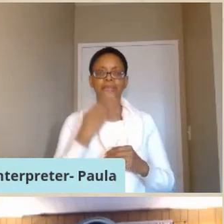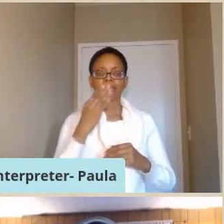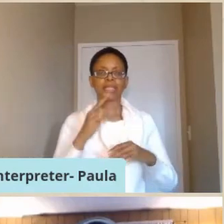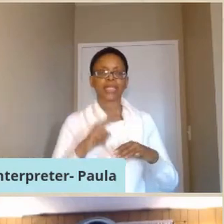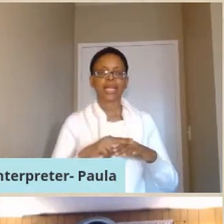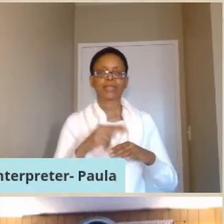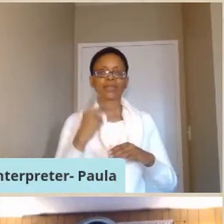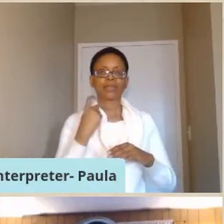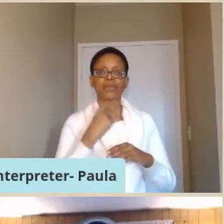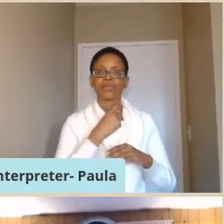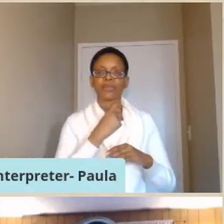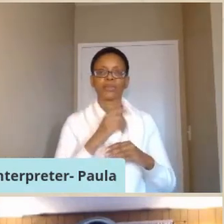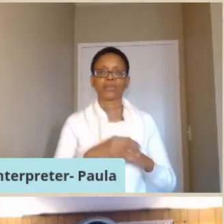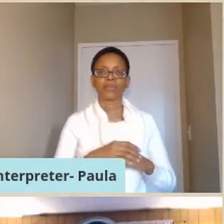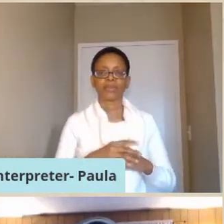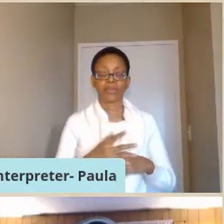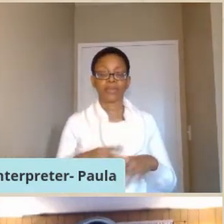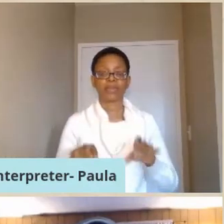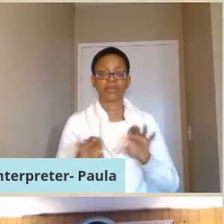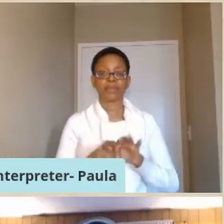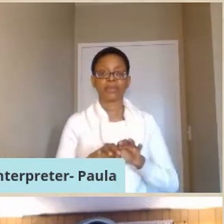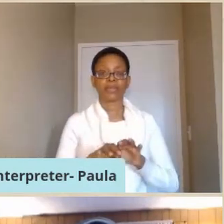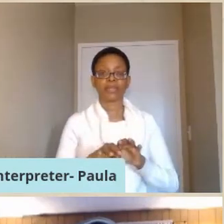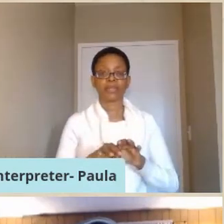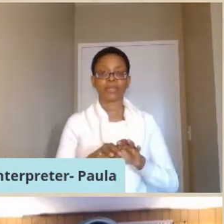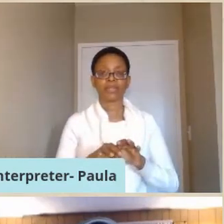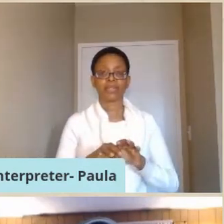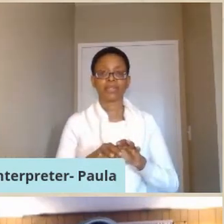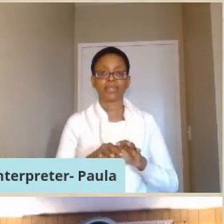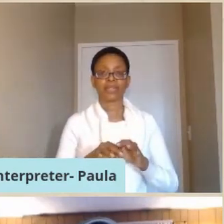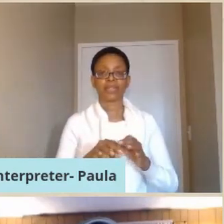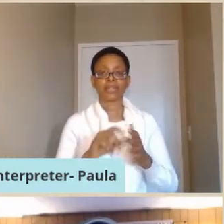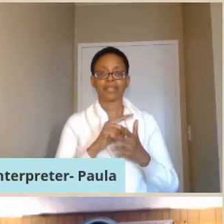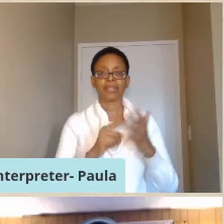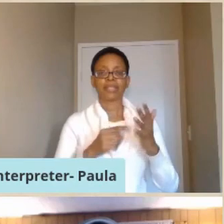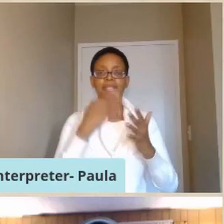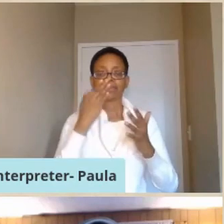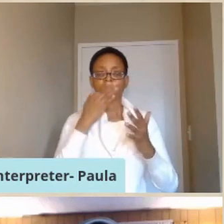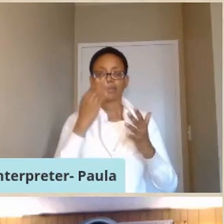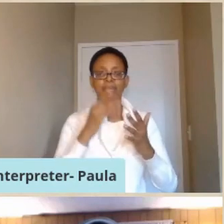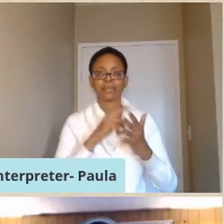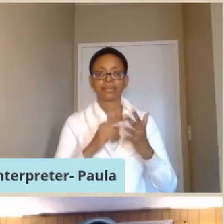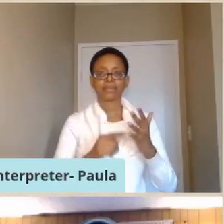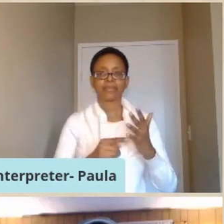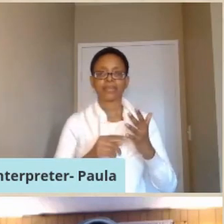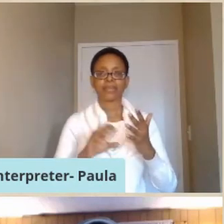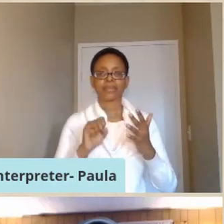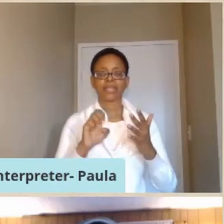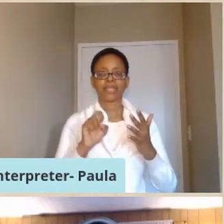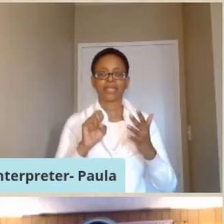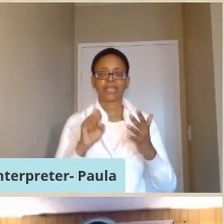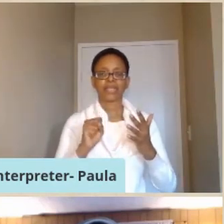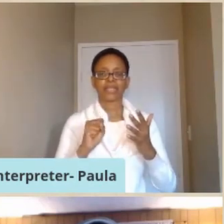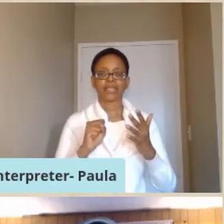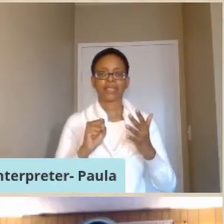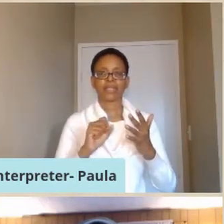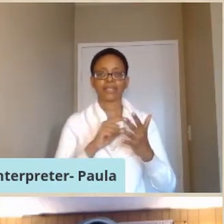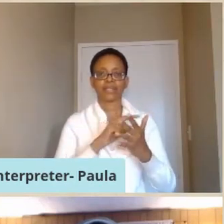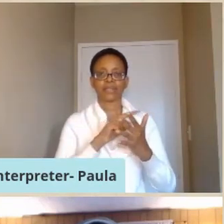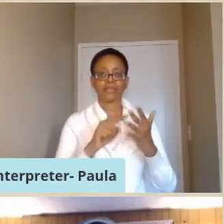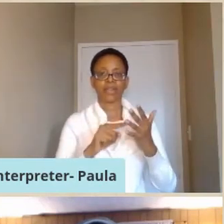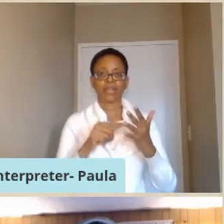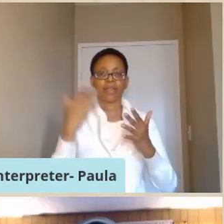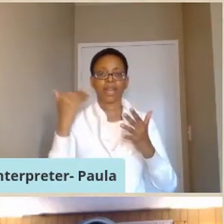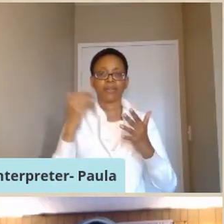is also very important in regard to 5 senses. So then whatever is perceived through these 5